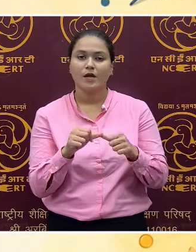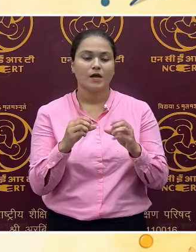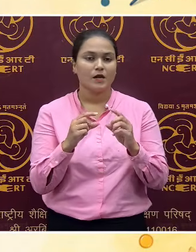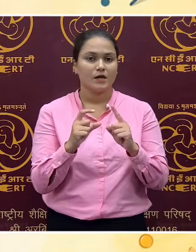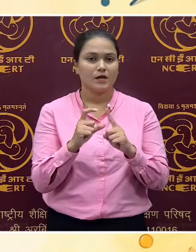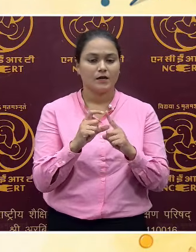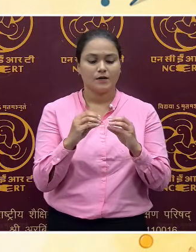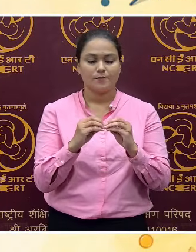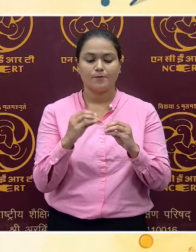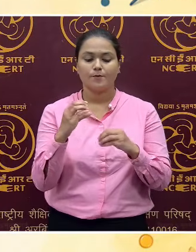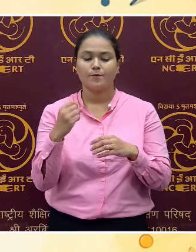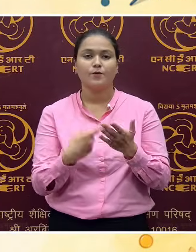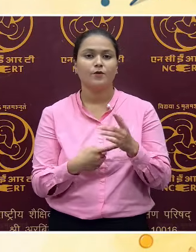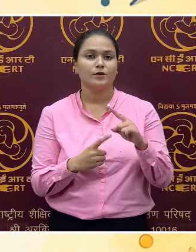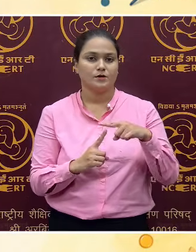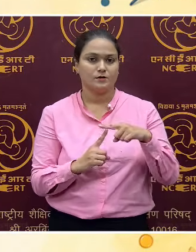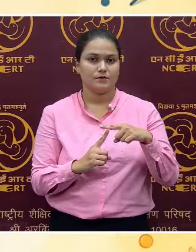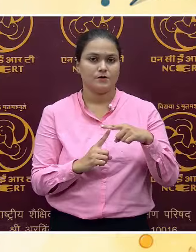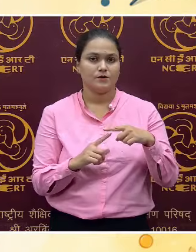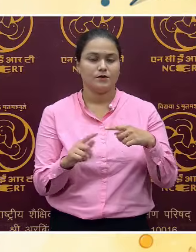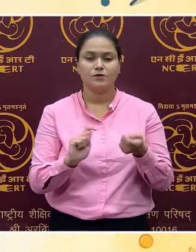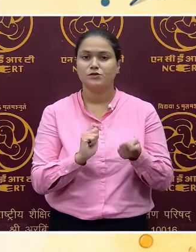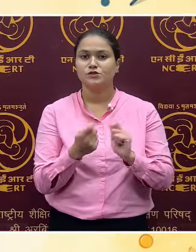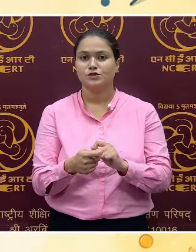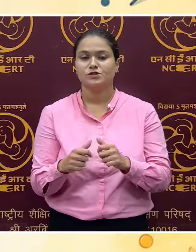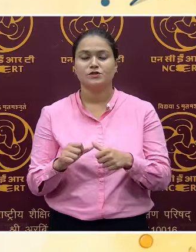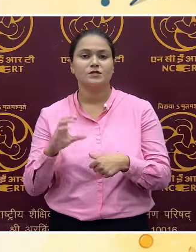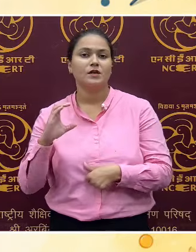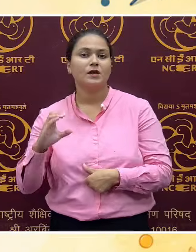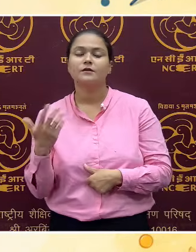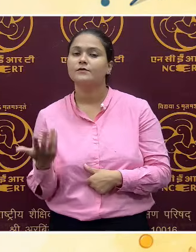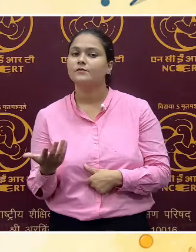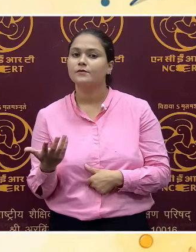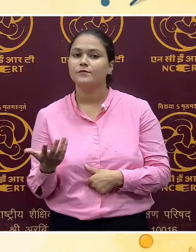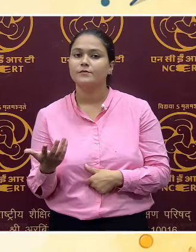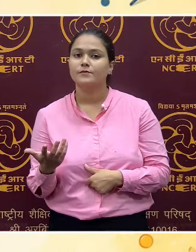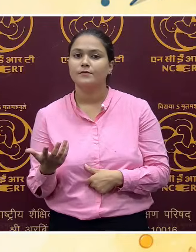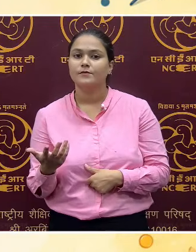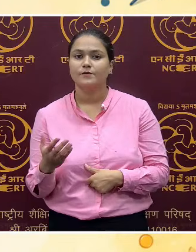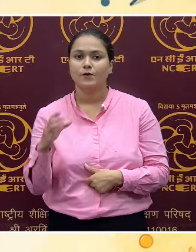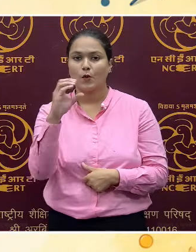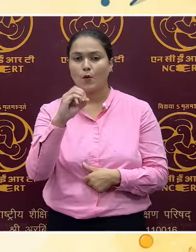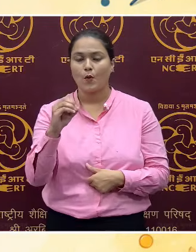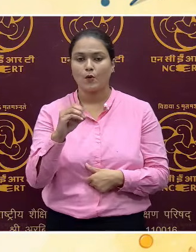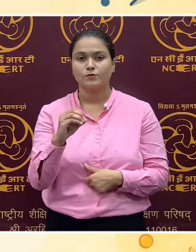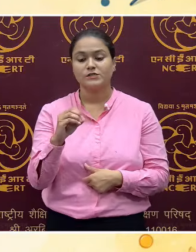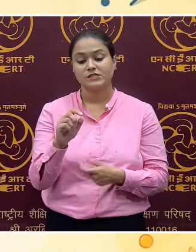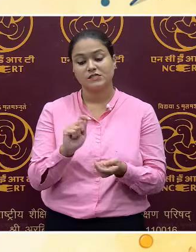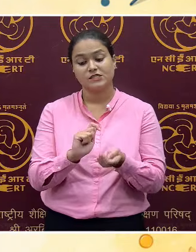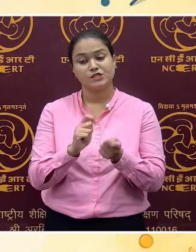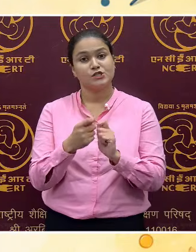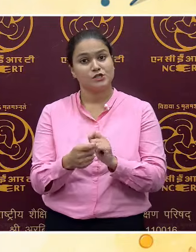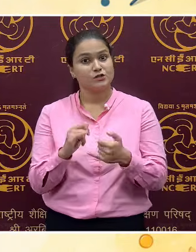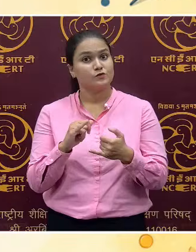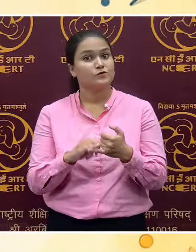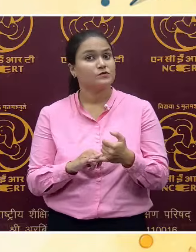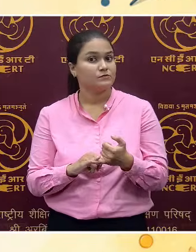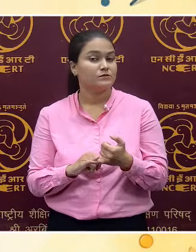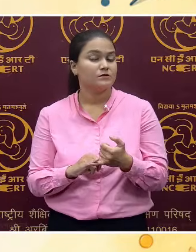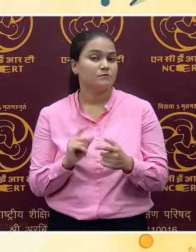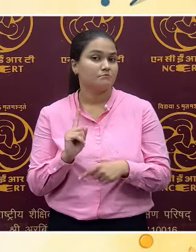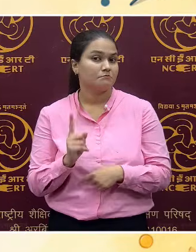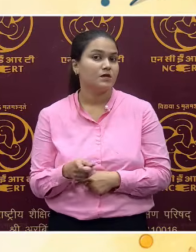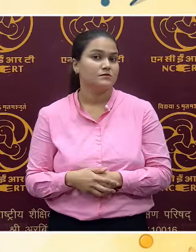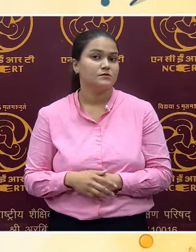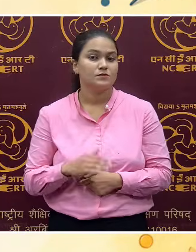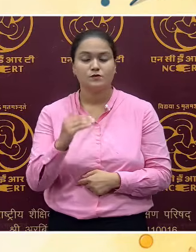So if we have to convert it to active voice, first of all we convert the object to subject, Edward,